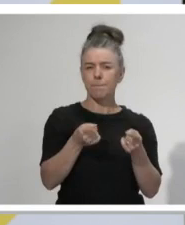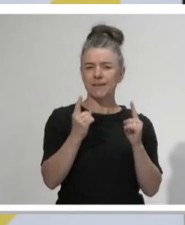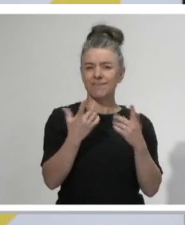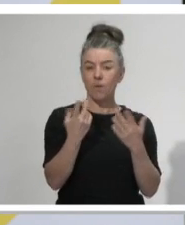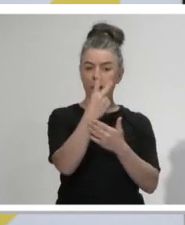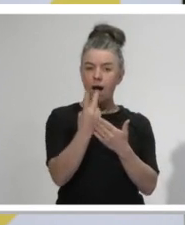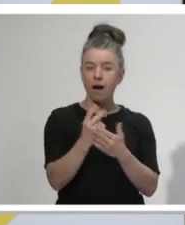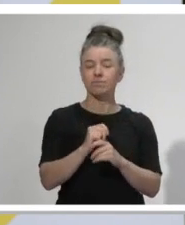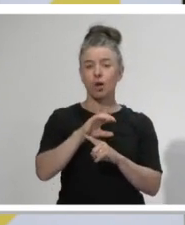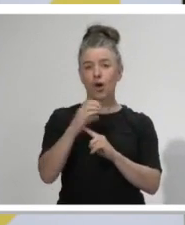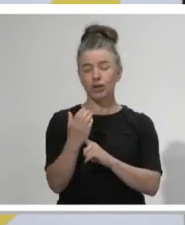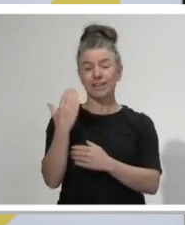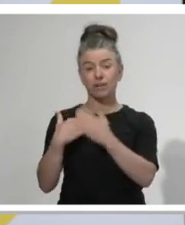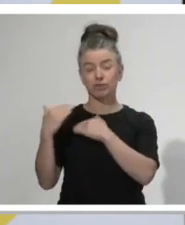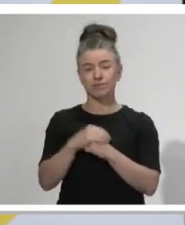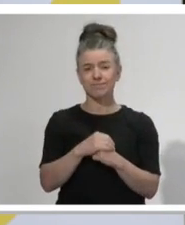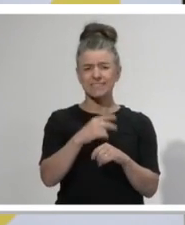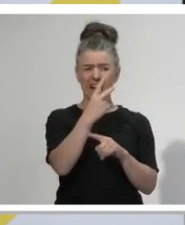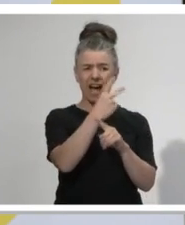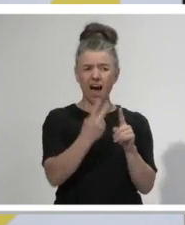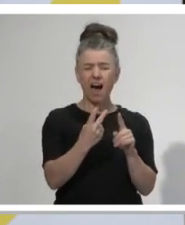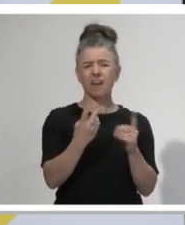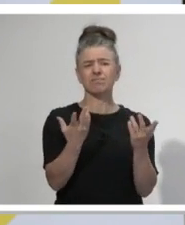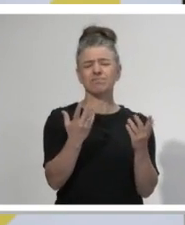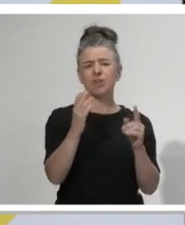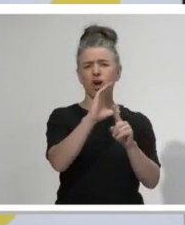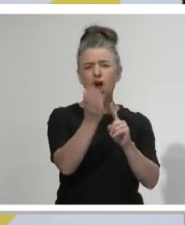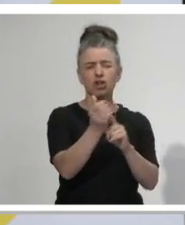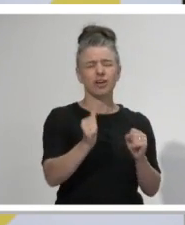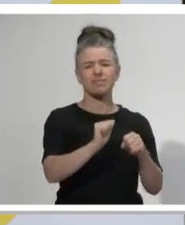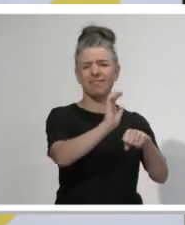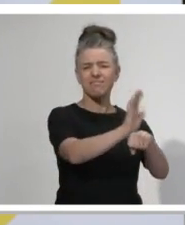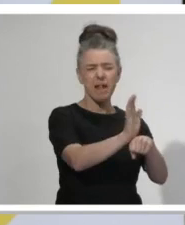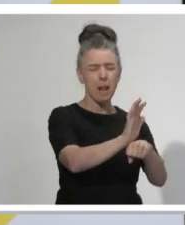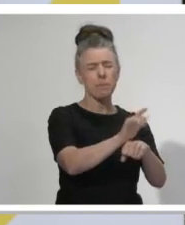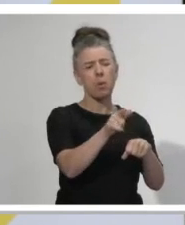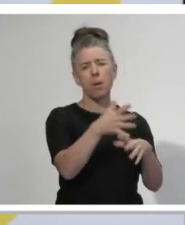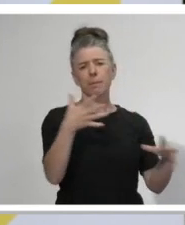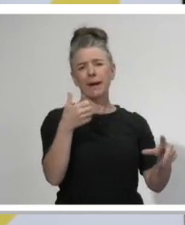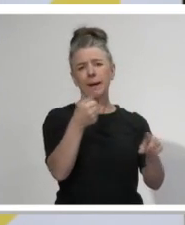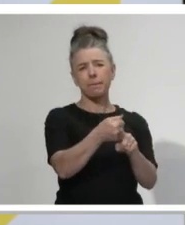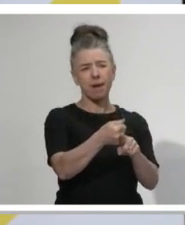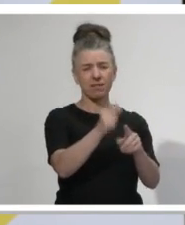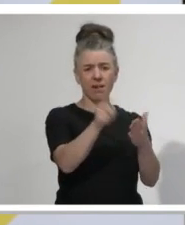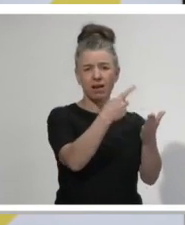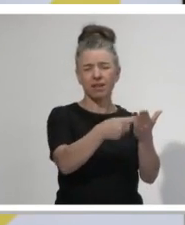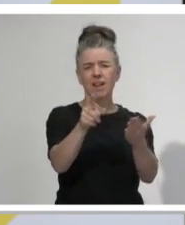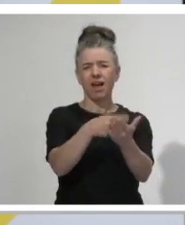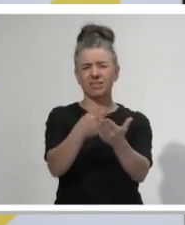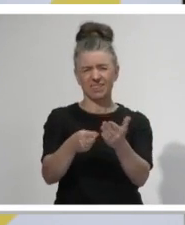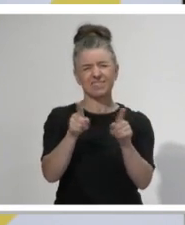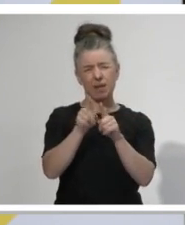Heritage. Our arts sector has suffered an intense blow as we fight COVID-19, as have others around the world, seen